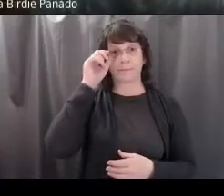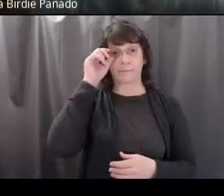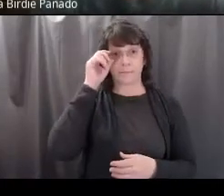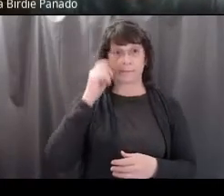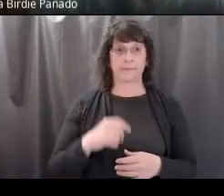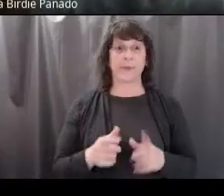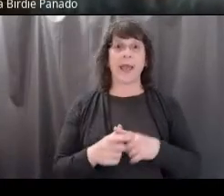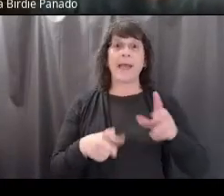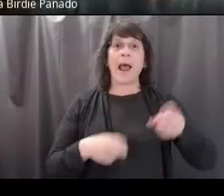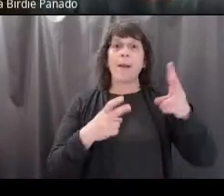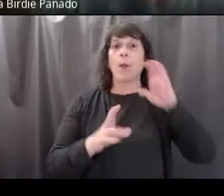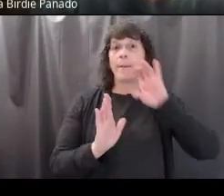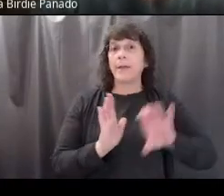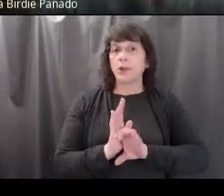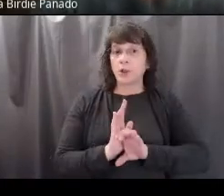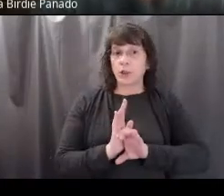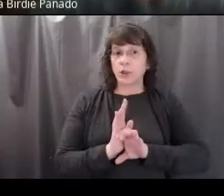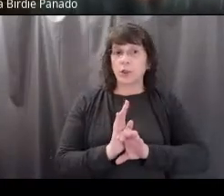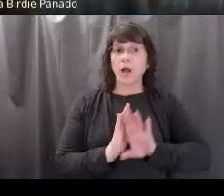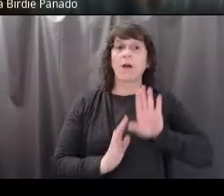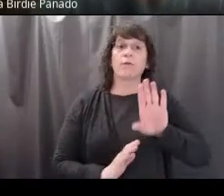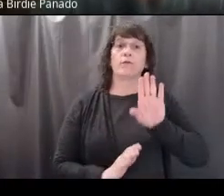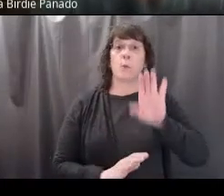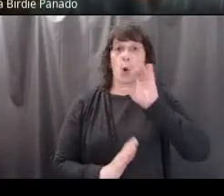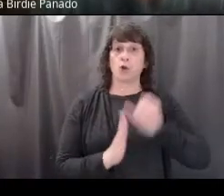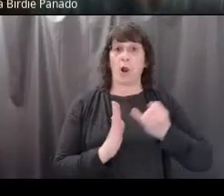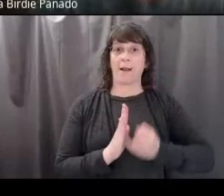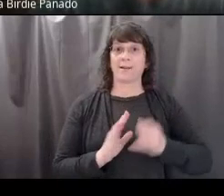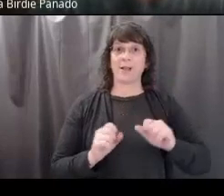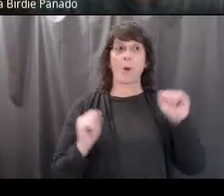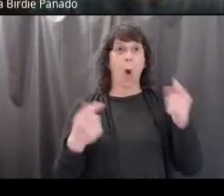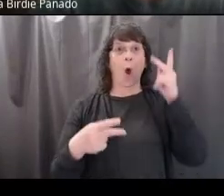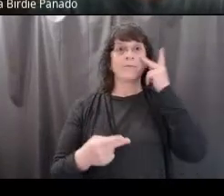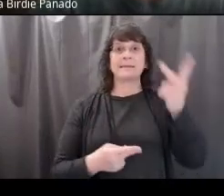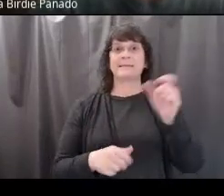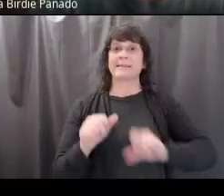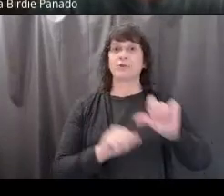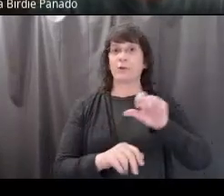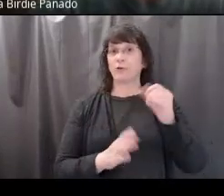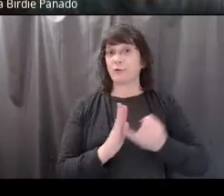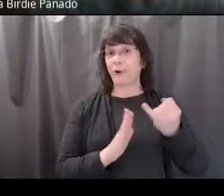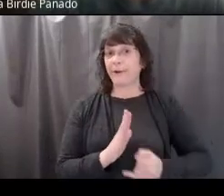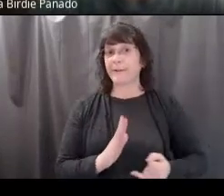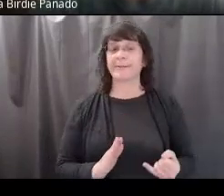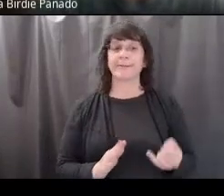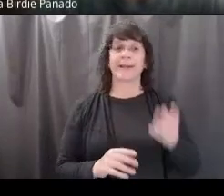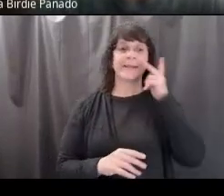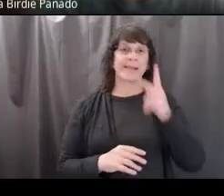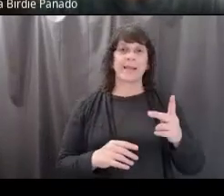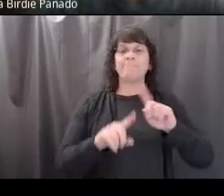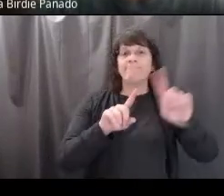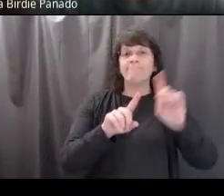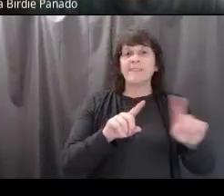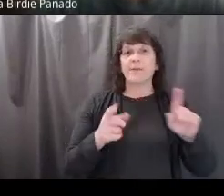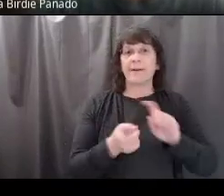and upload a picture of your drawing so we can all see each other's drawings and see what all the